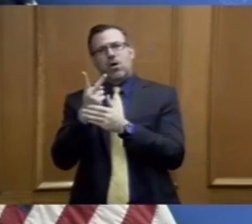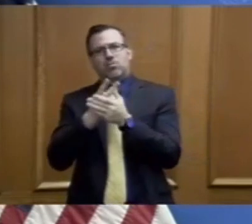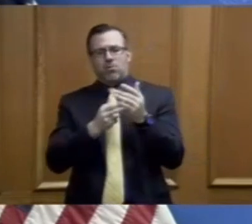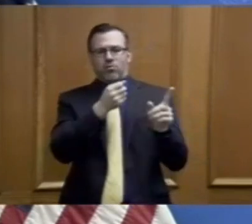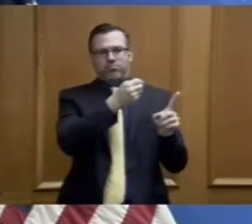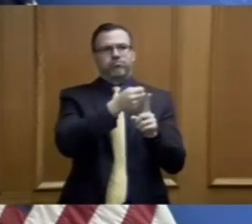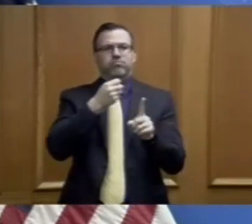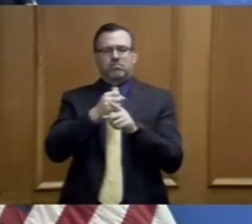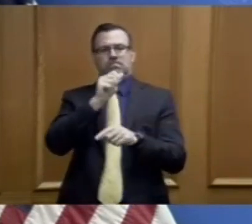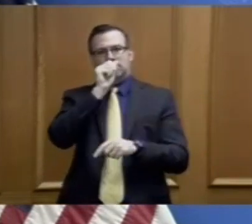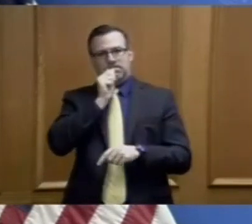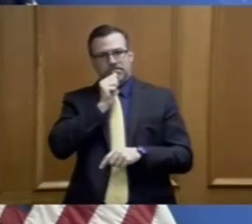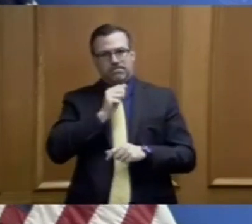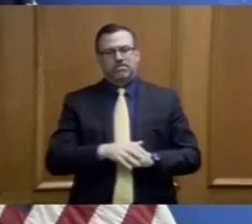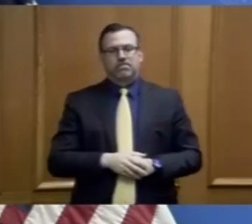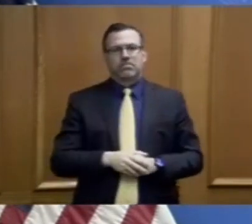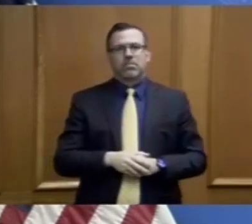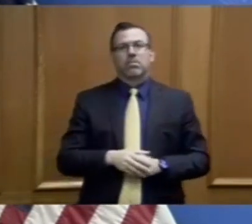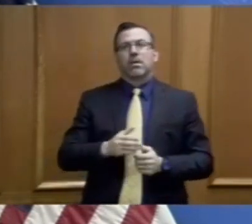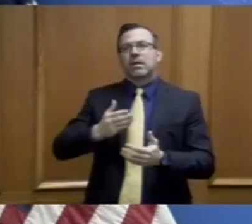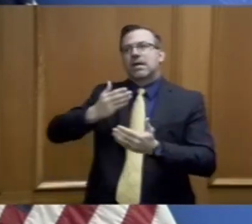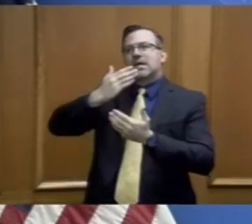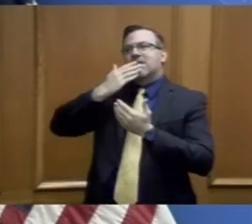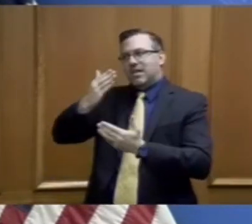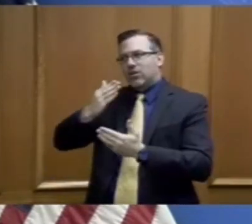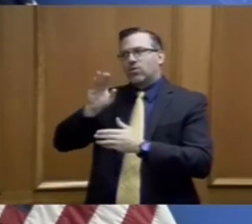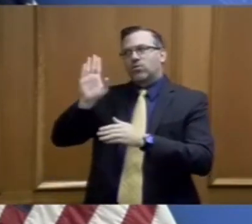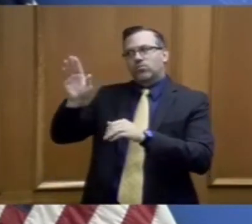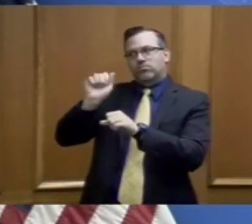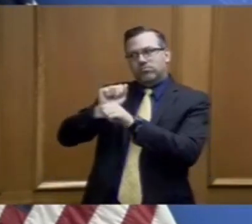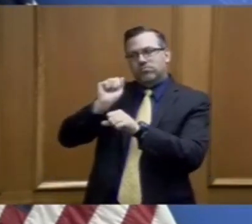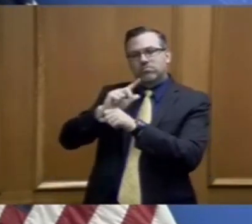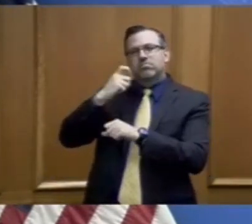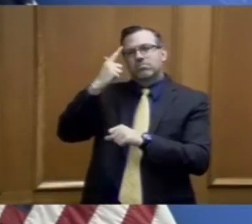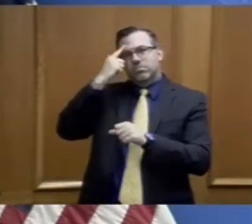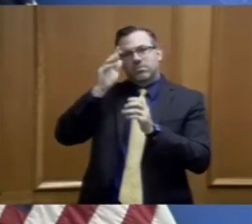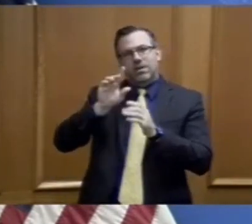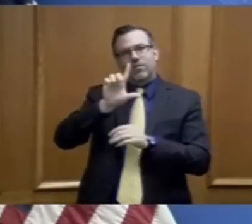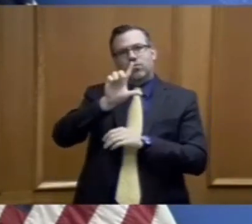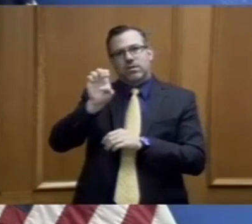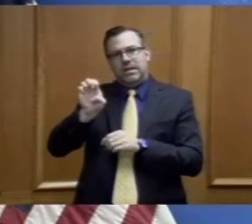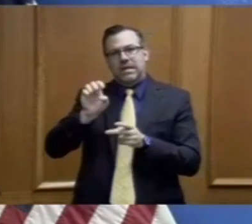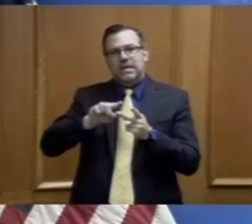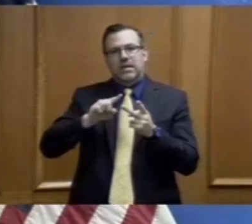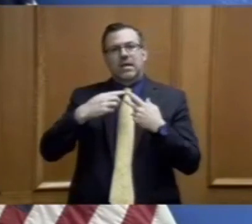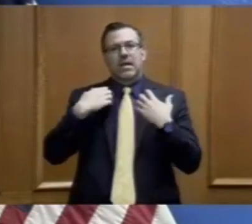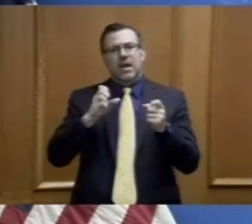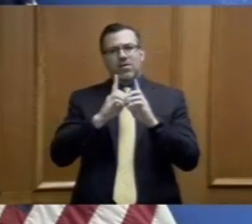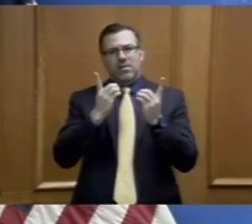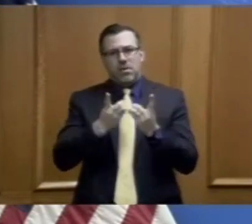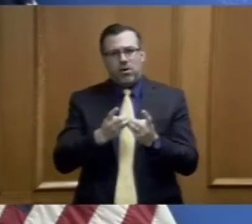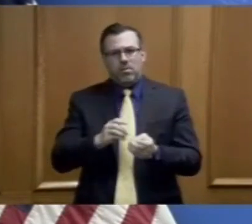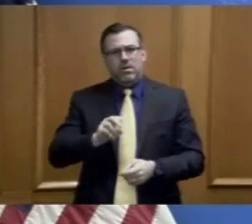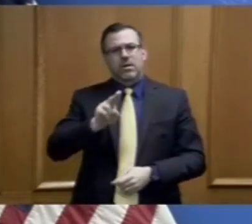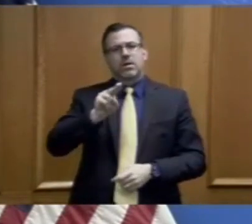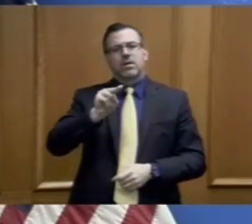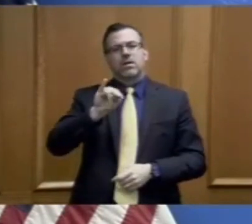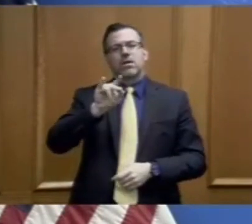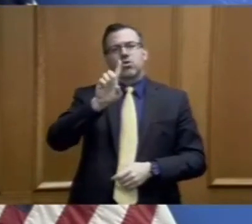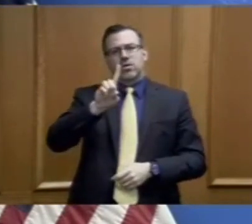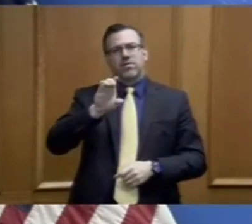to the work of Governor Lee, the Health Department, Unified Command Group, healthcare workers, and